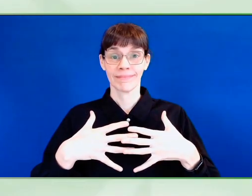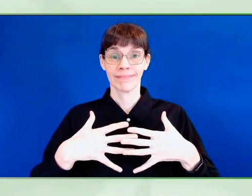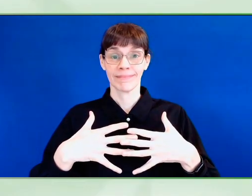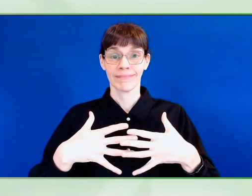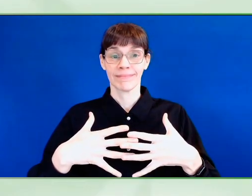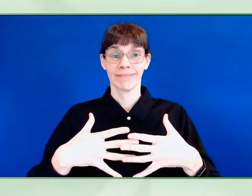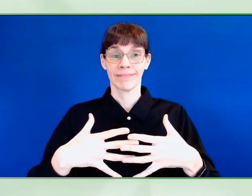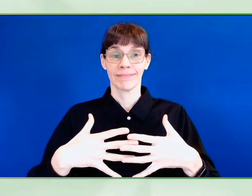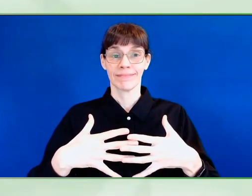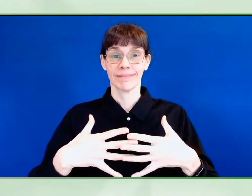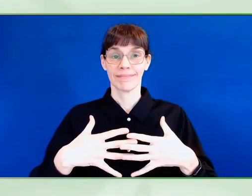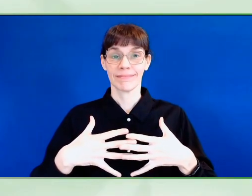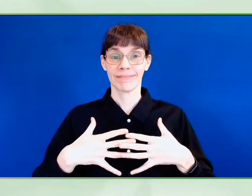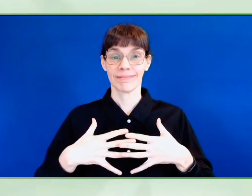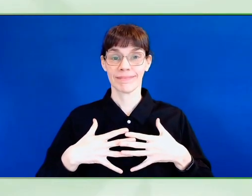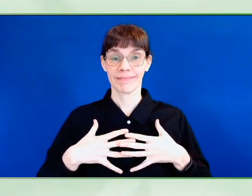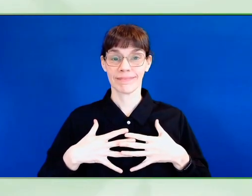Exhale.